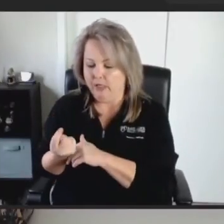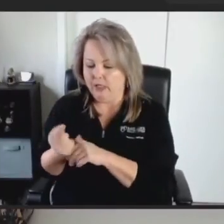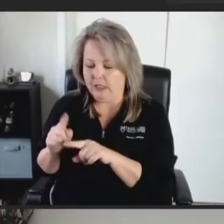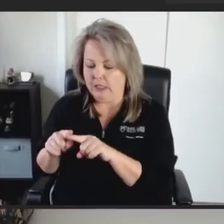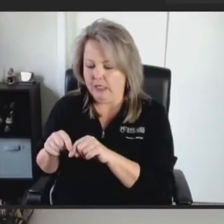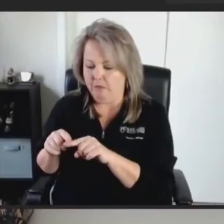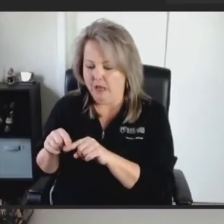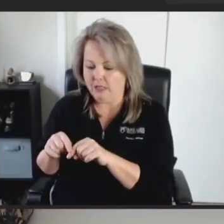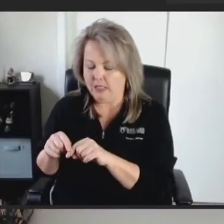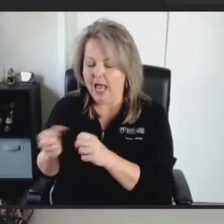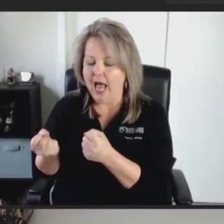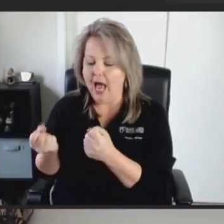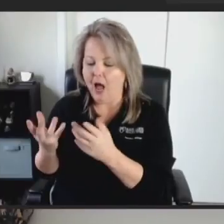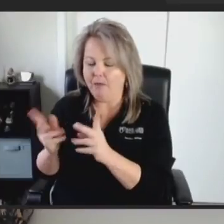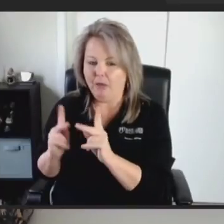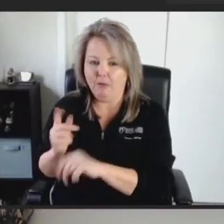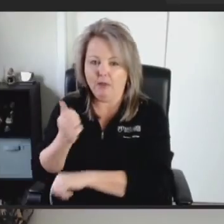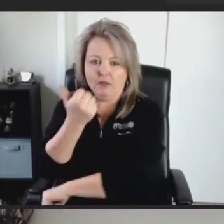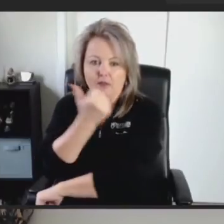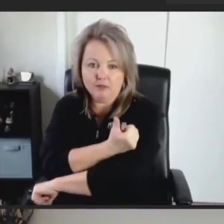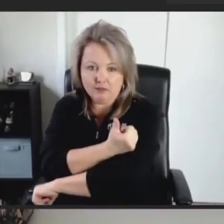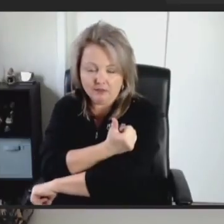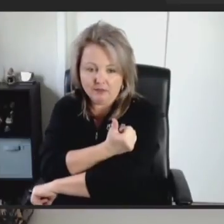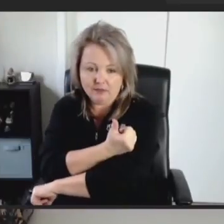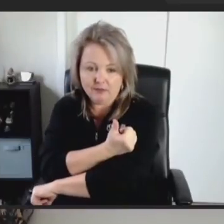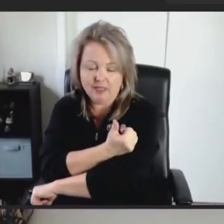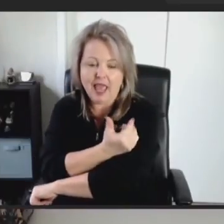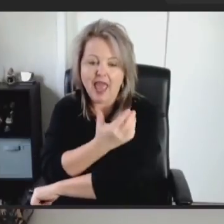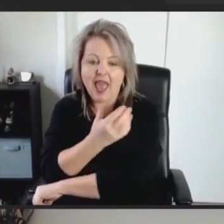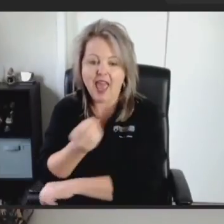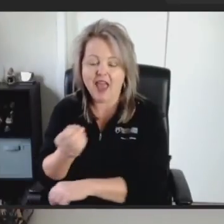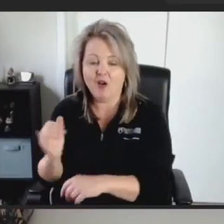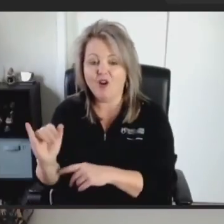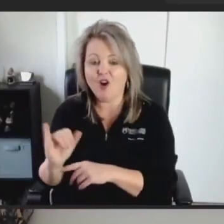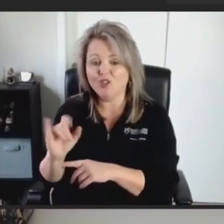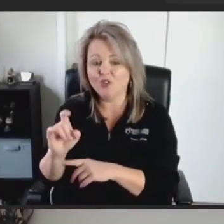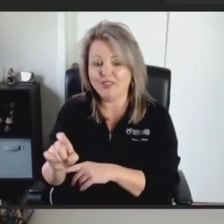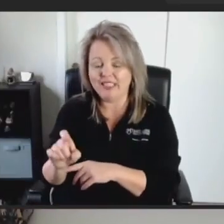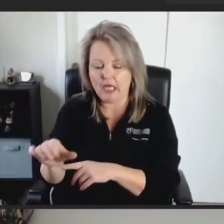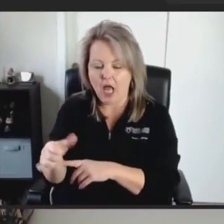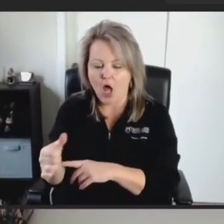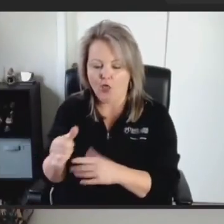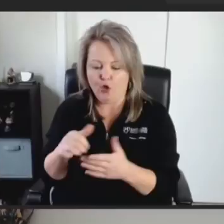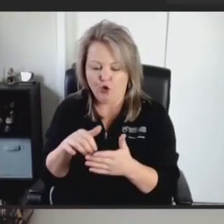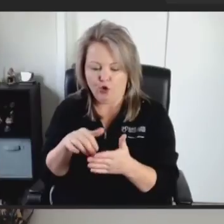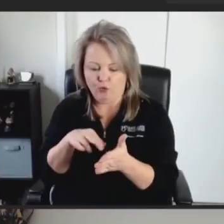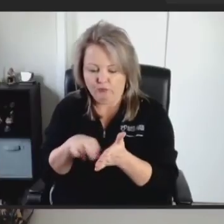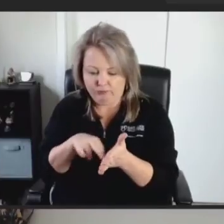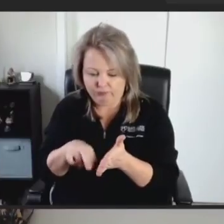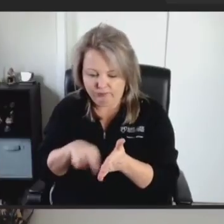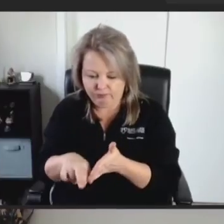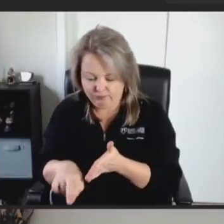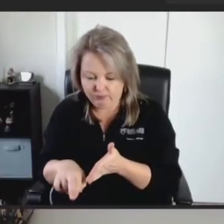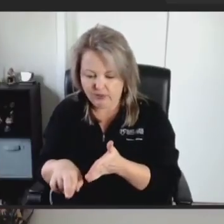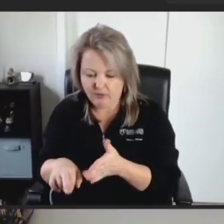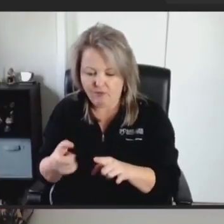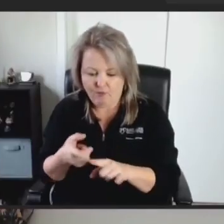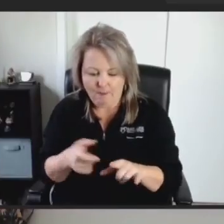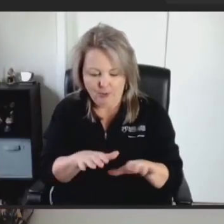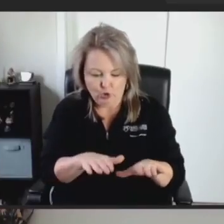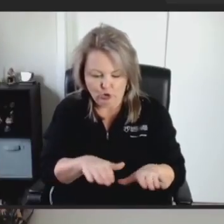on vaccine uptake. And then we also need these other studies to come through on children and these